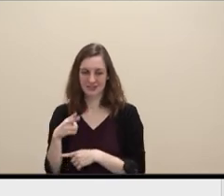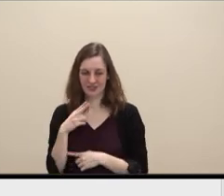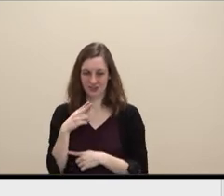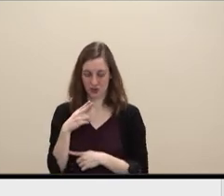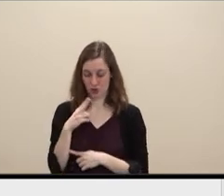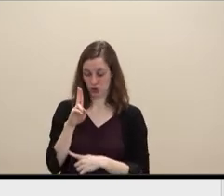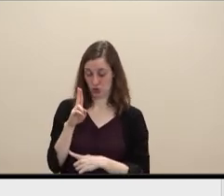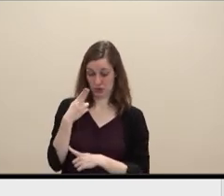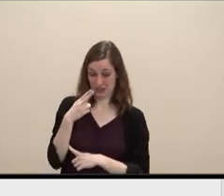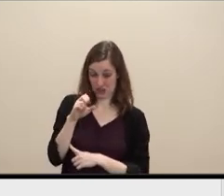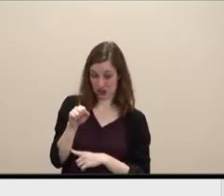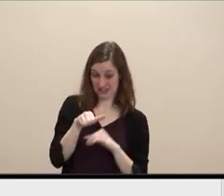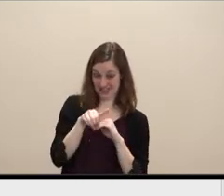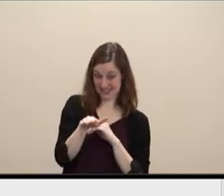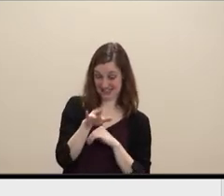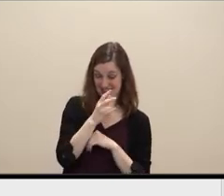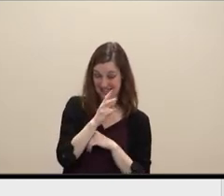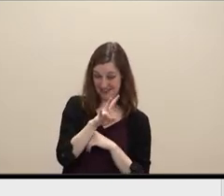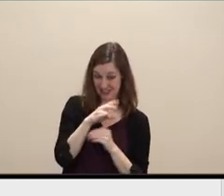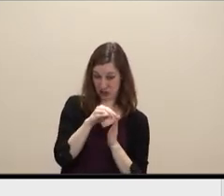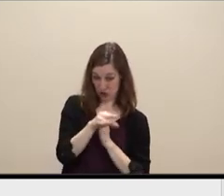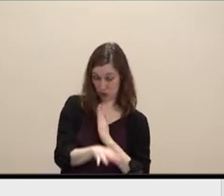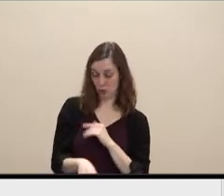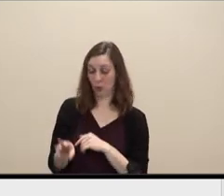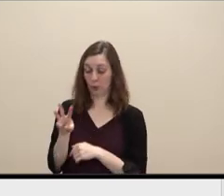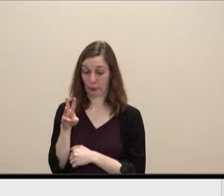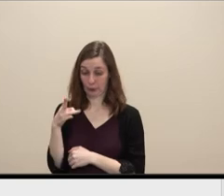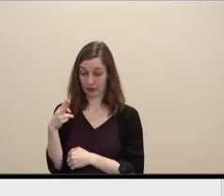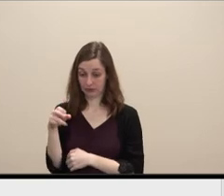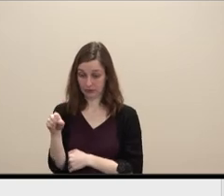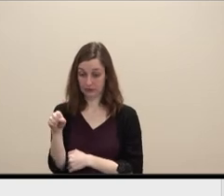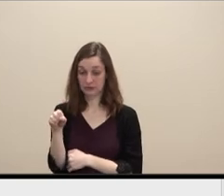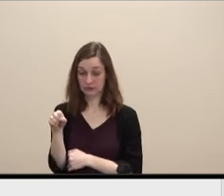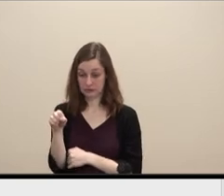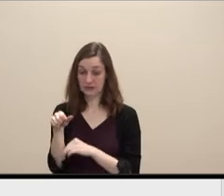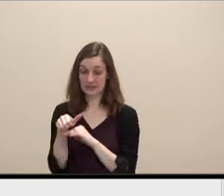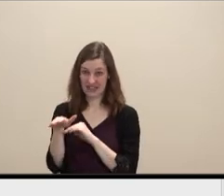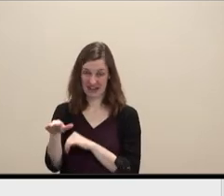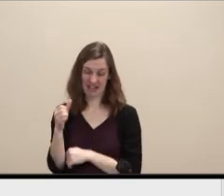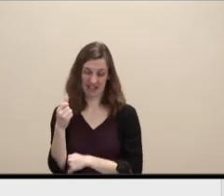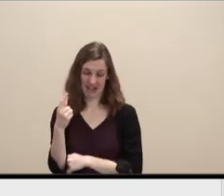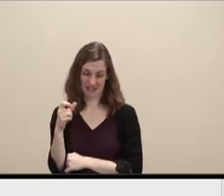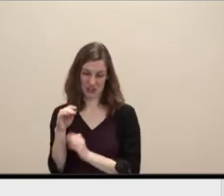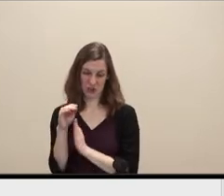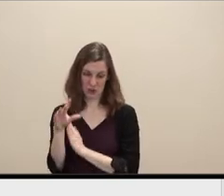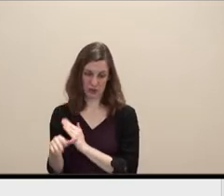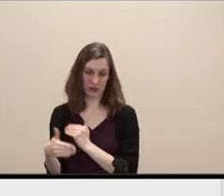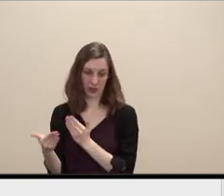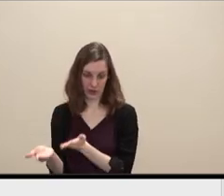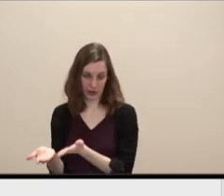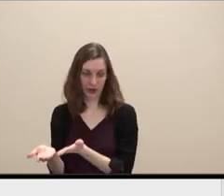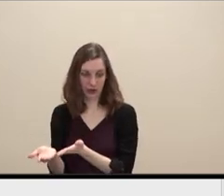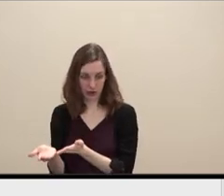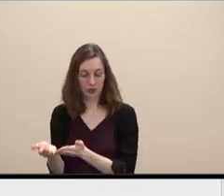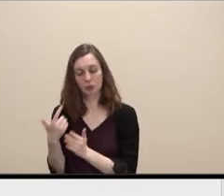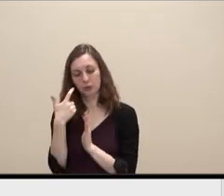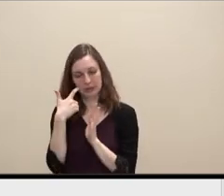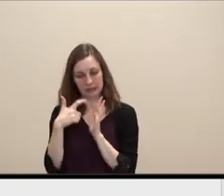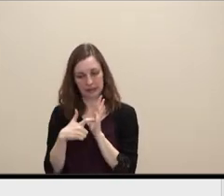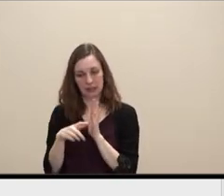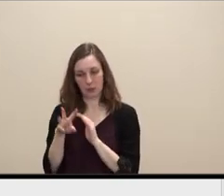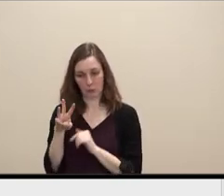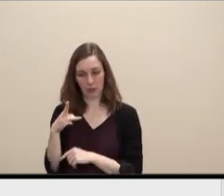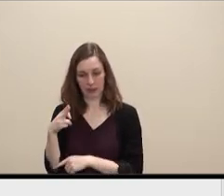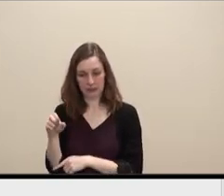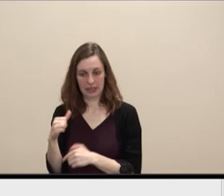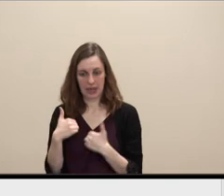sent 17 students there. Waco High has sent 11 students there. So we're going to have to calibrate that a little bit, because you can see Waco High is having a greater